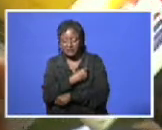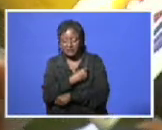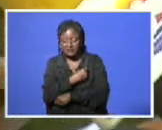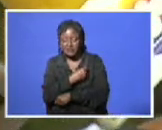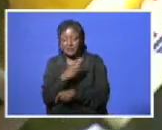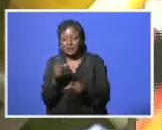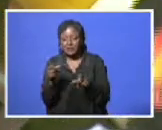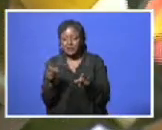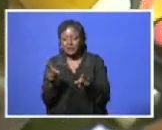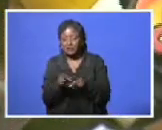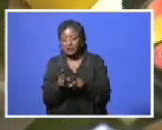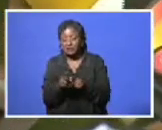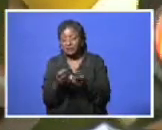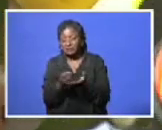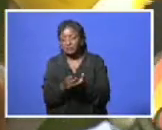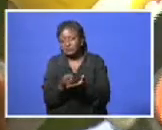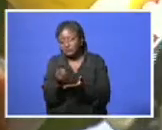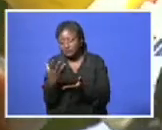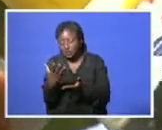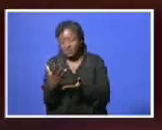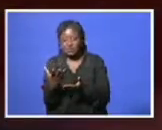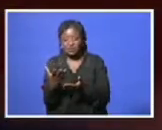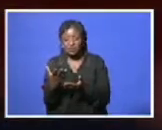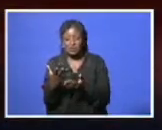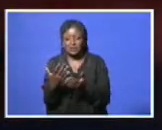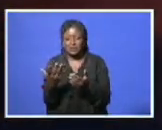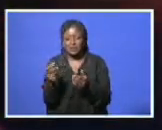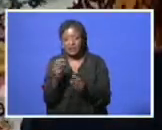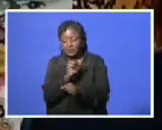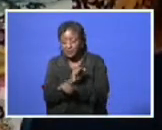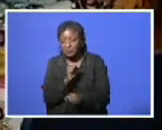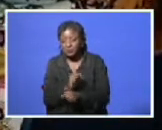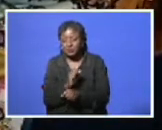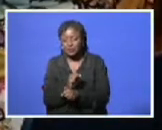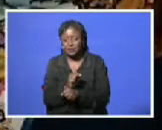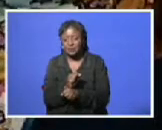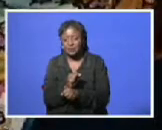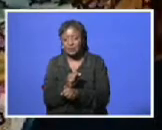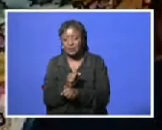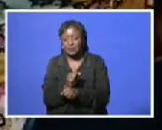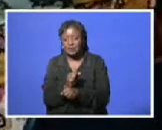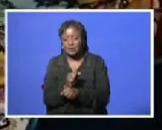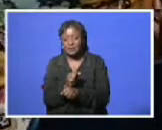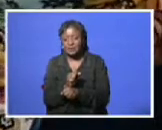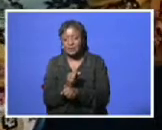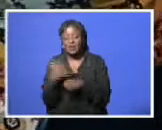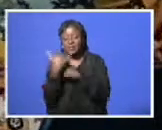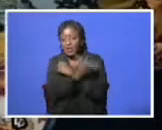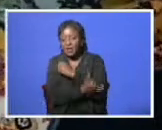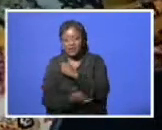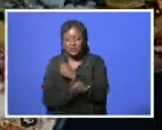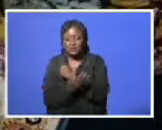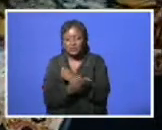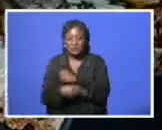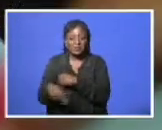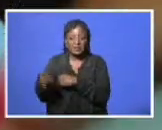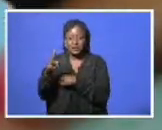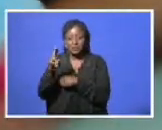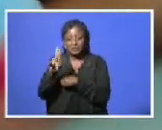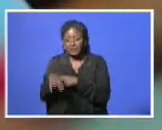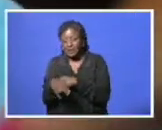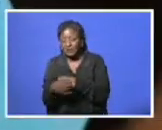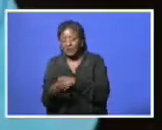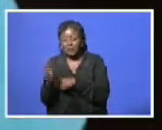treasure, blood, sweat, and tears in many ways. He says the country has been on a roller coaster in addressing the recent jump in